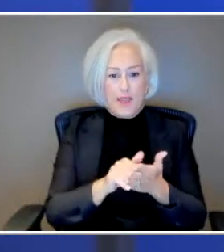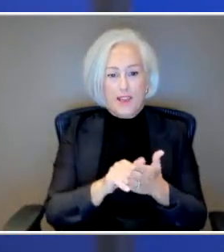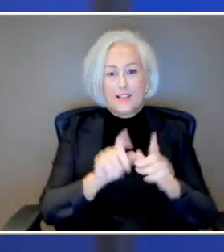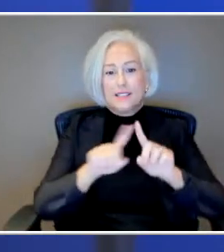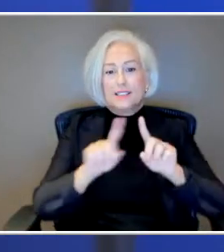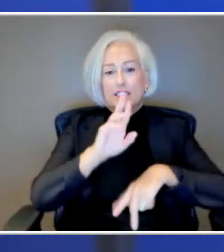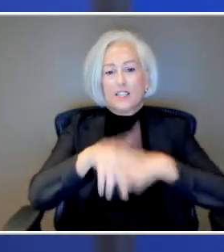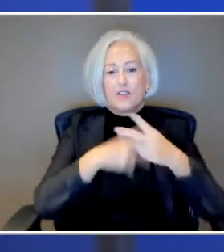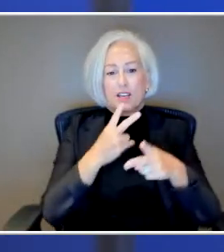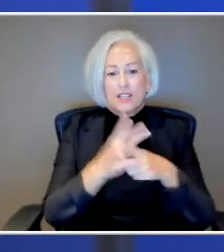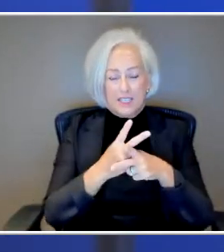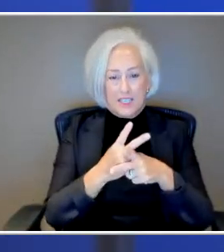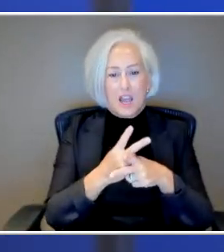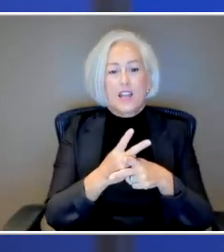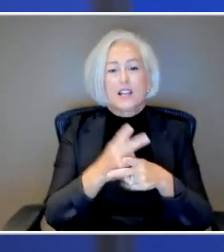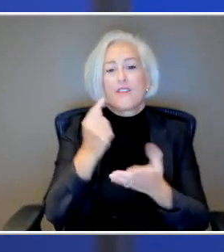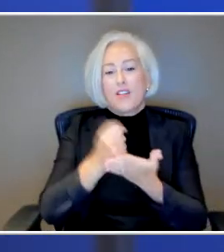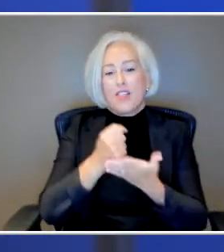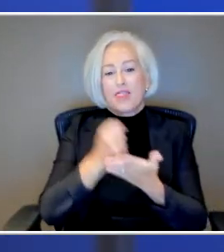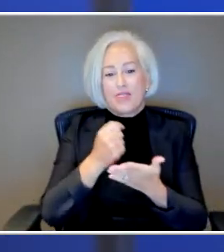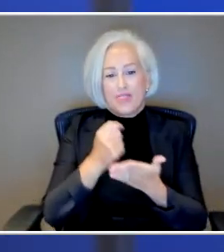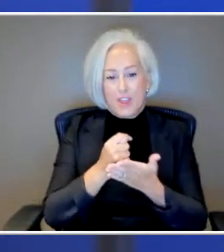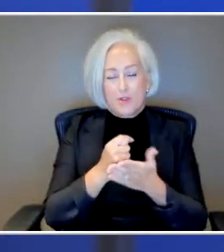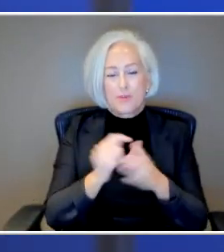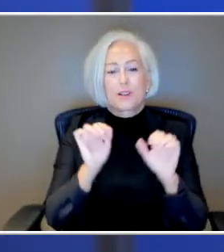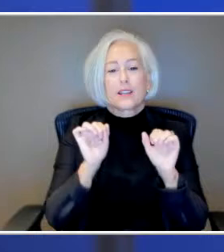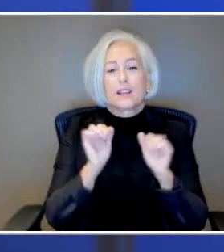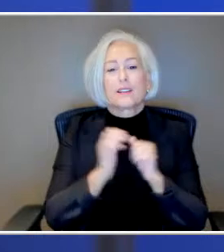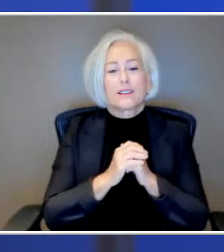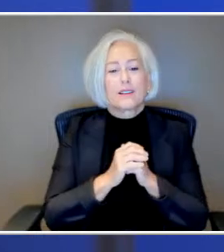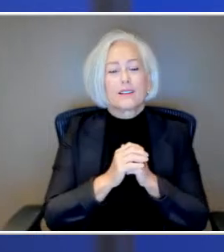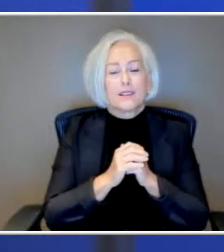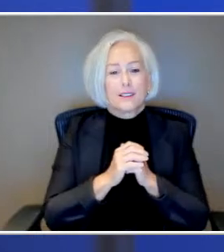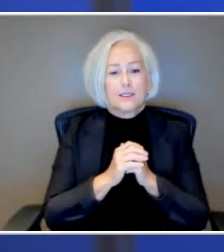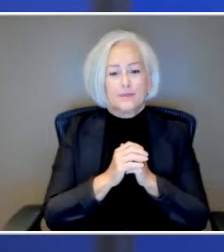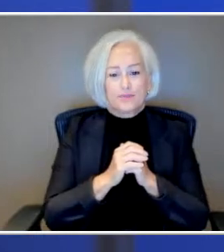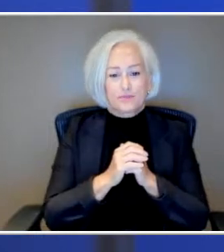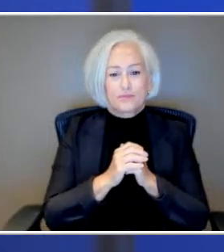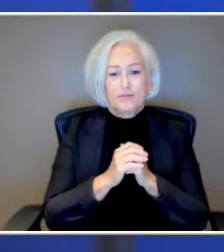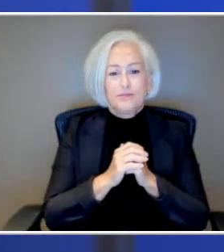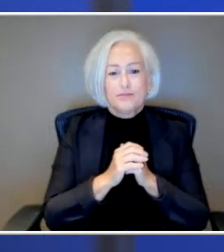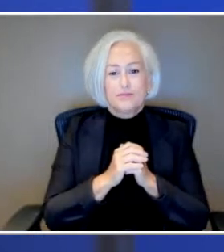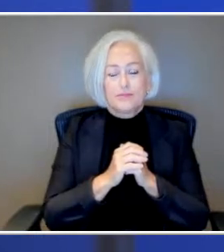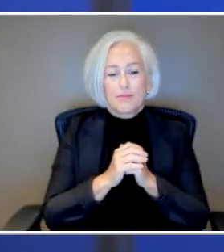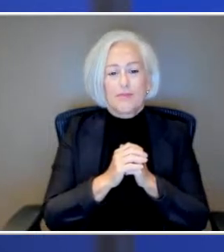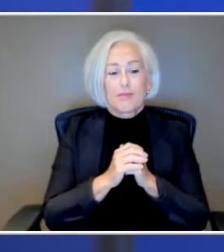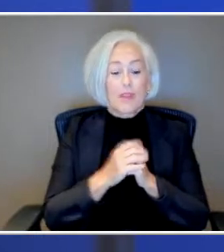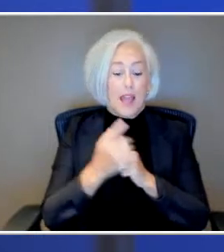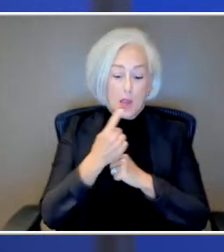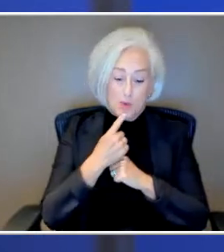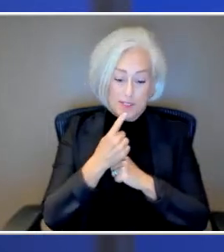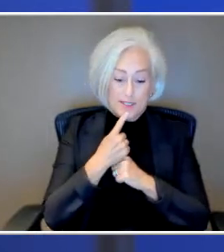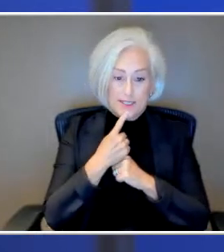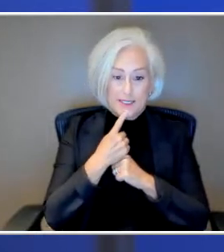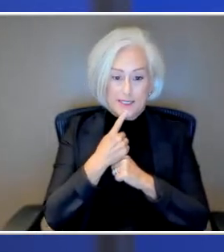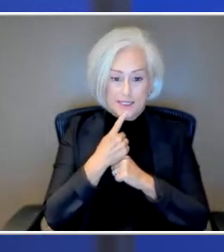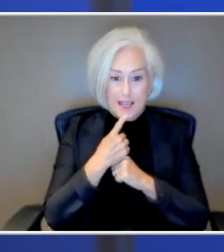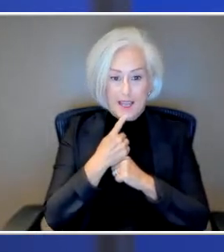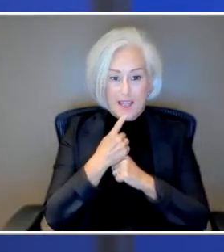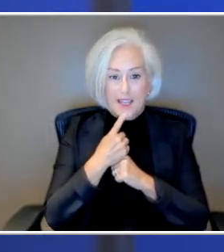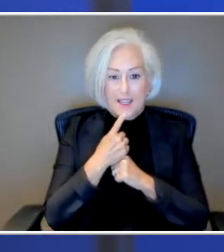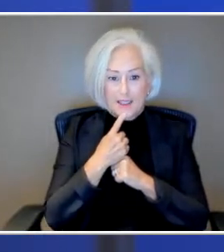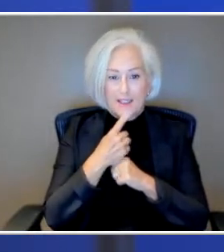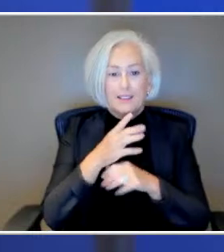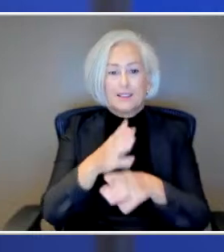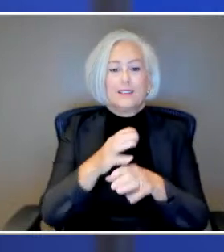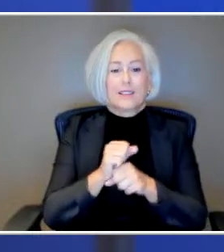systemic therapies that we now can add, and you know, I would probably tell you to get Dr. Sharma or Dr.